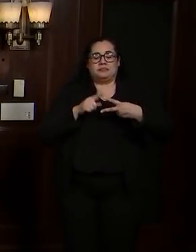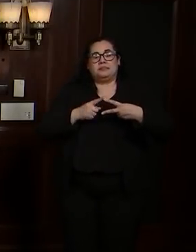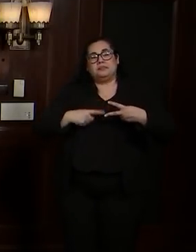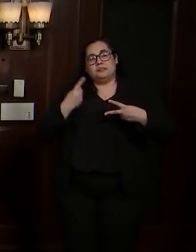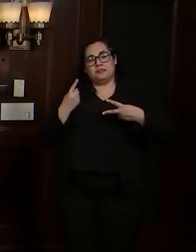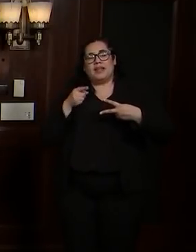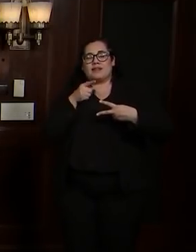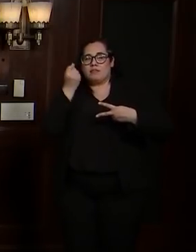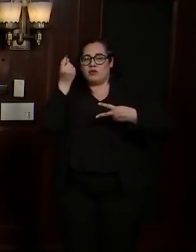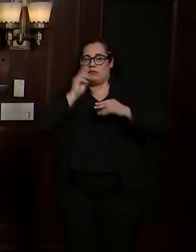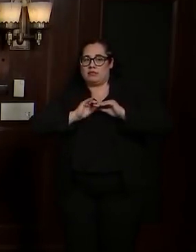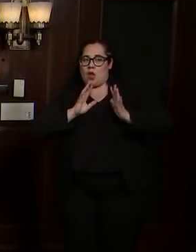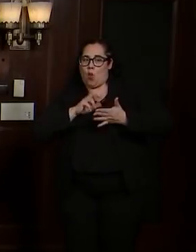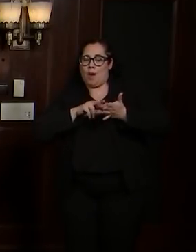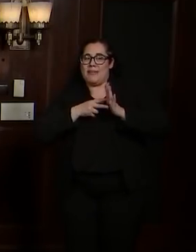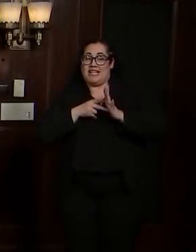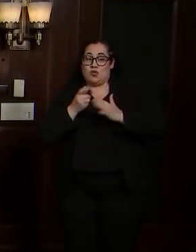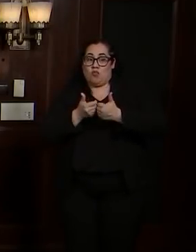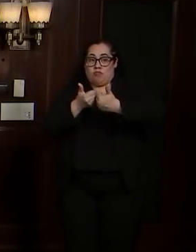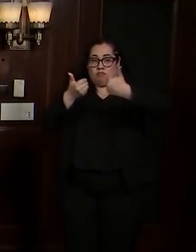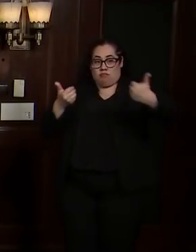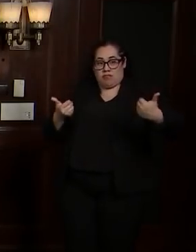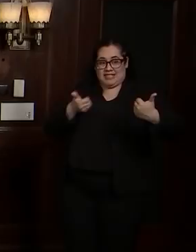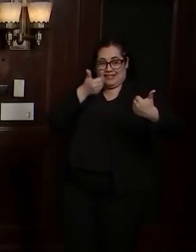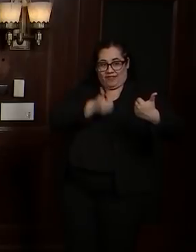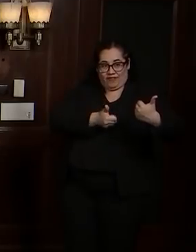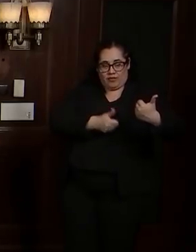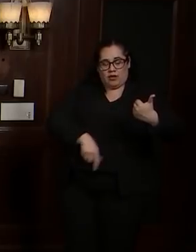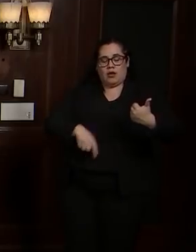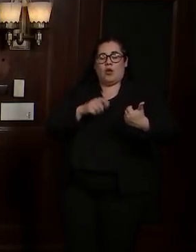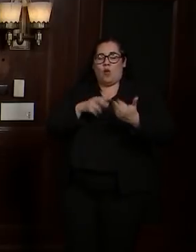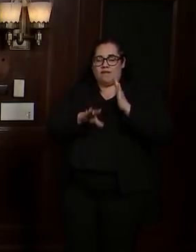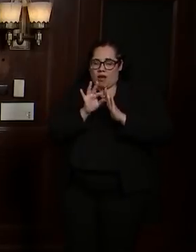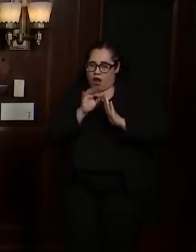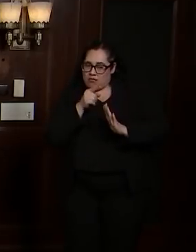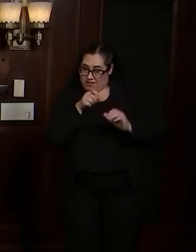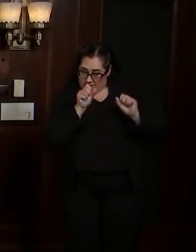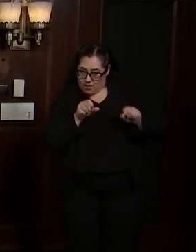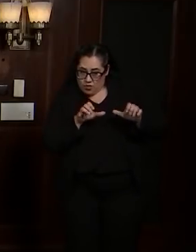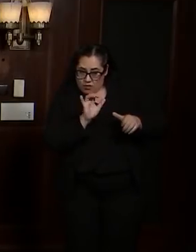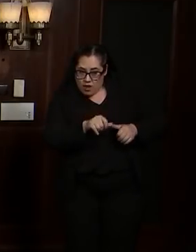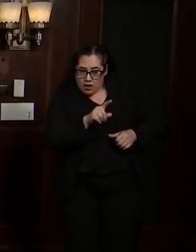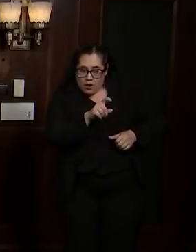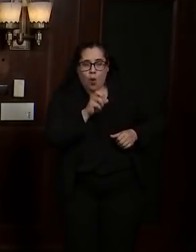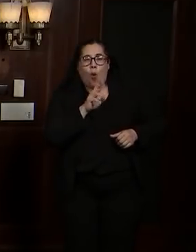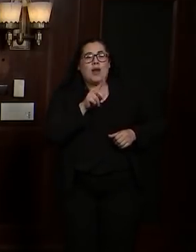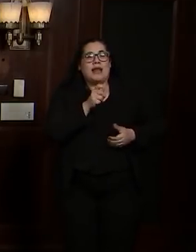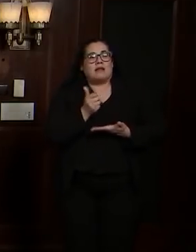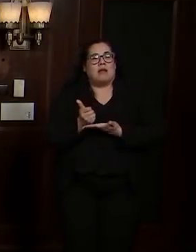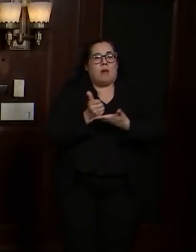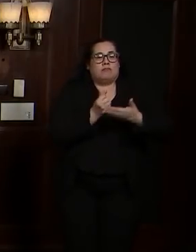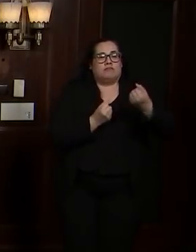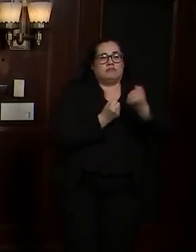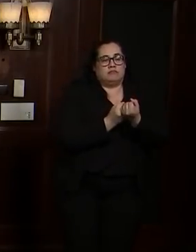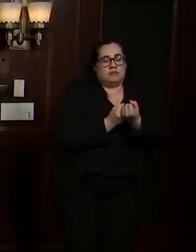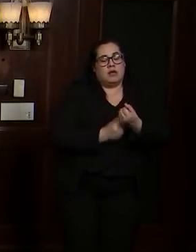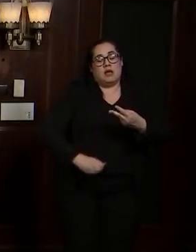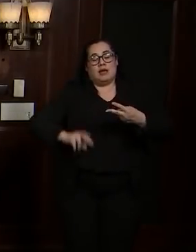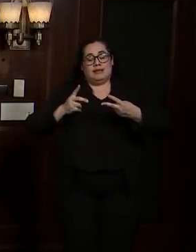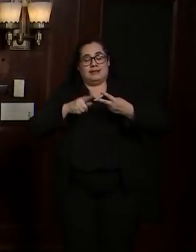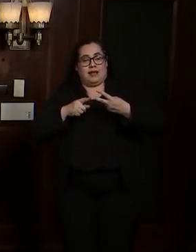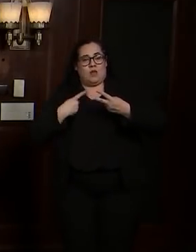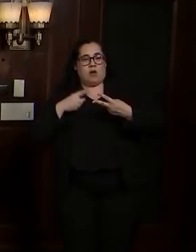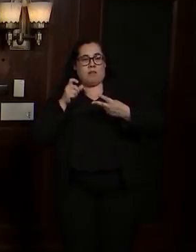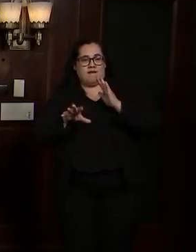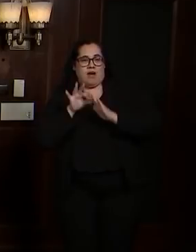is they understand what it means to isolate themselves, and we find out if they're able to do so or they need any help. The second thing is